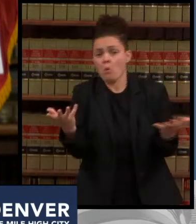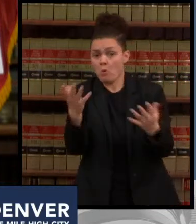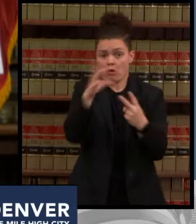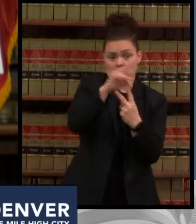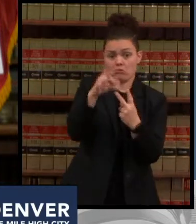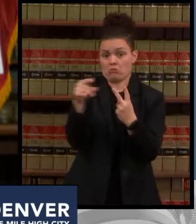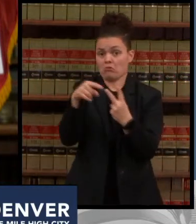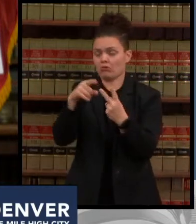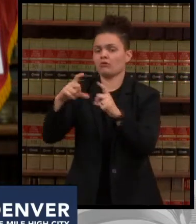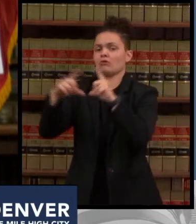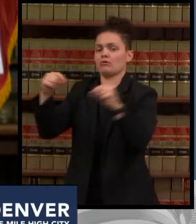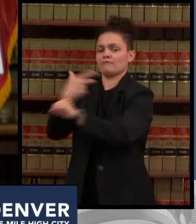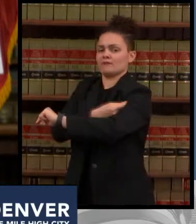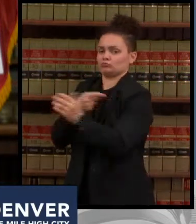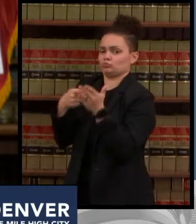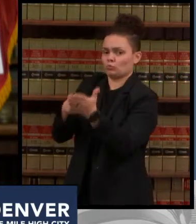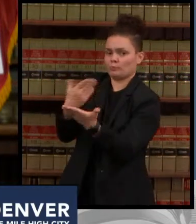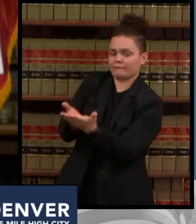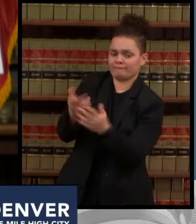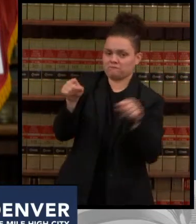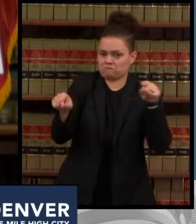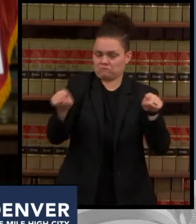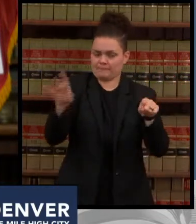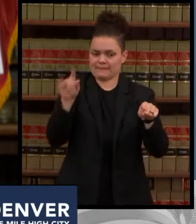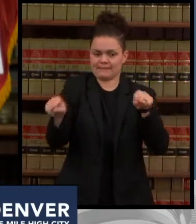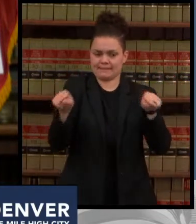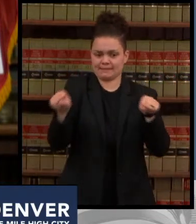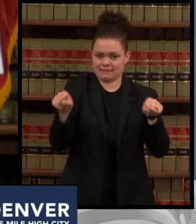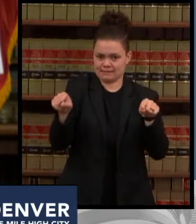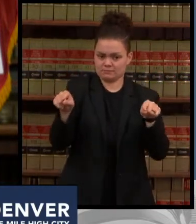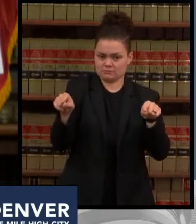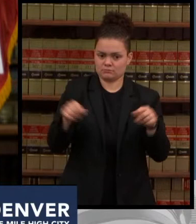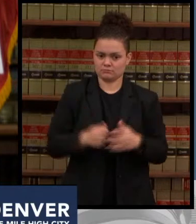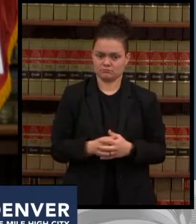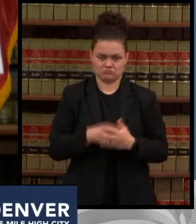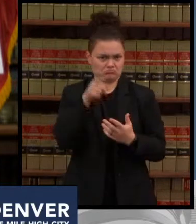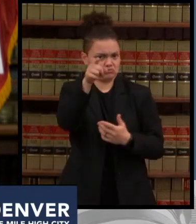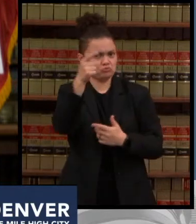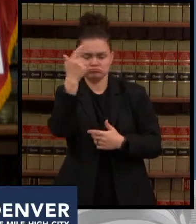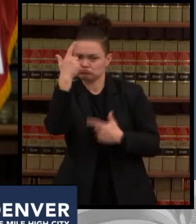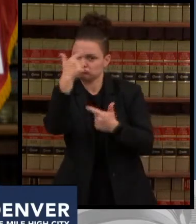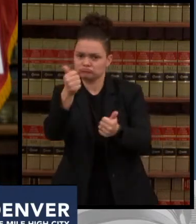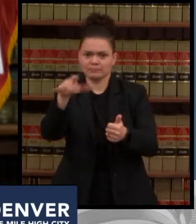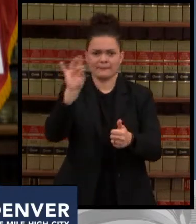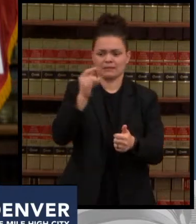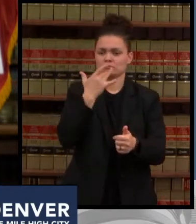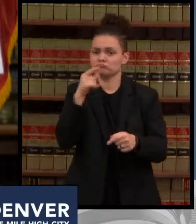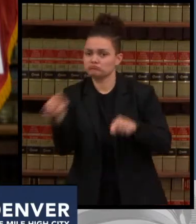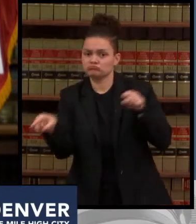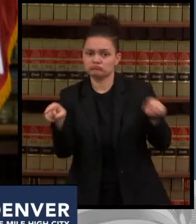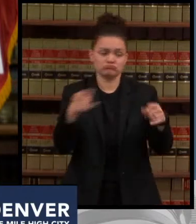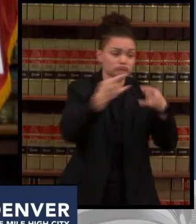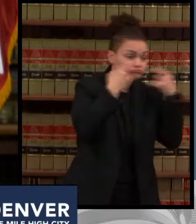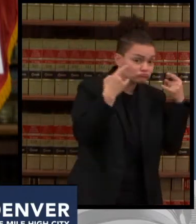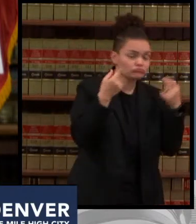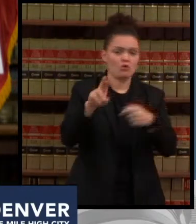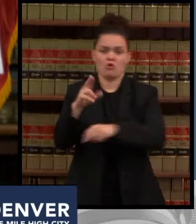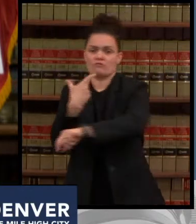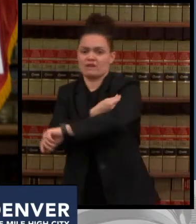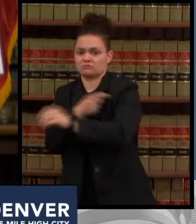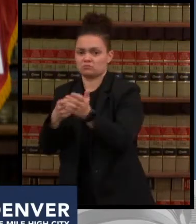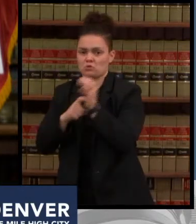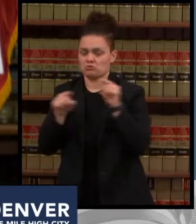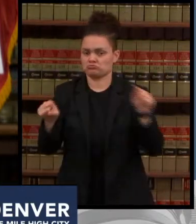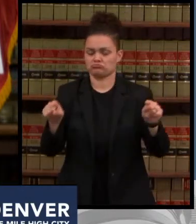of vaccination, or you choose to be a place where only masks will be required. But either